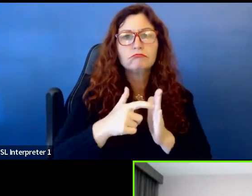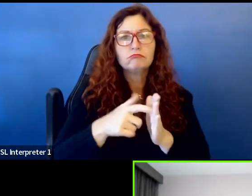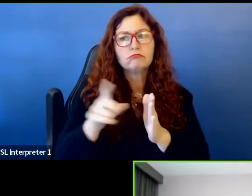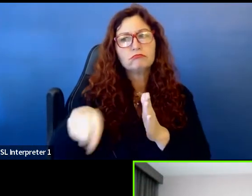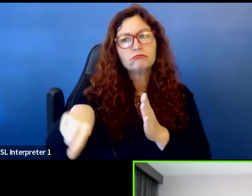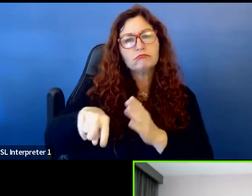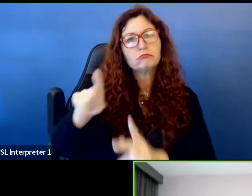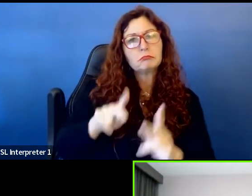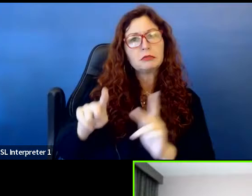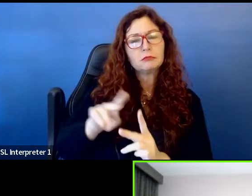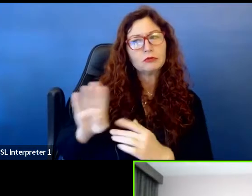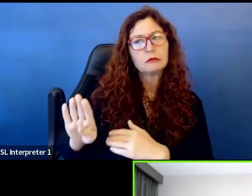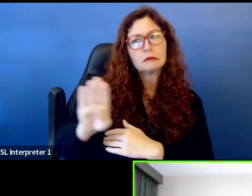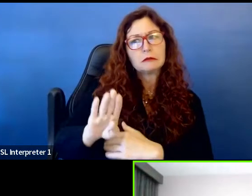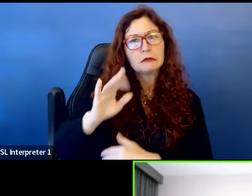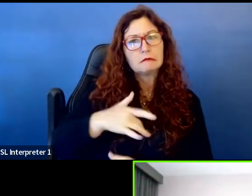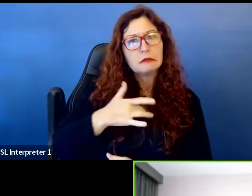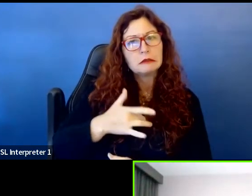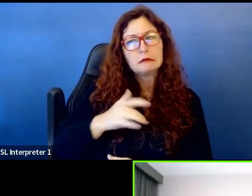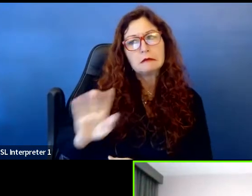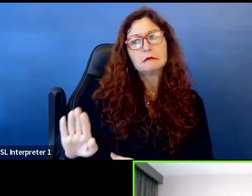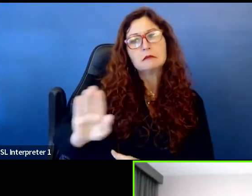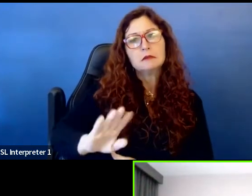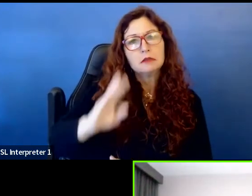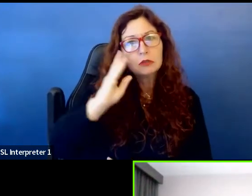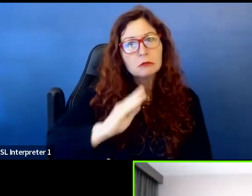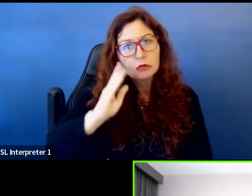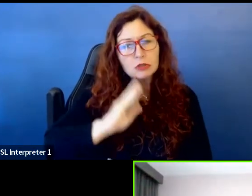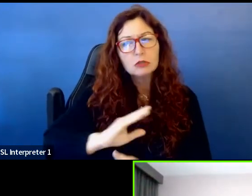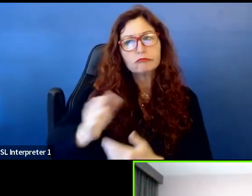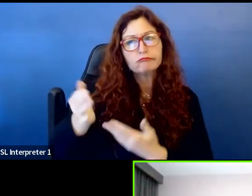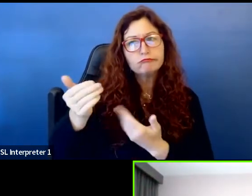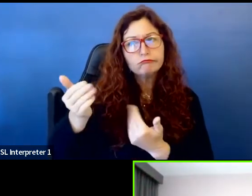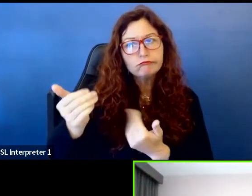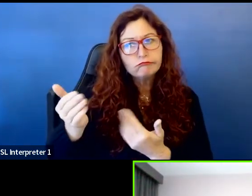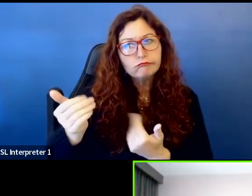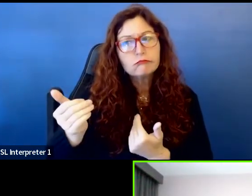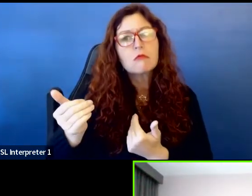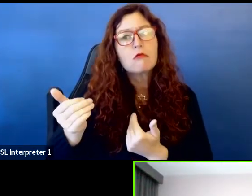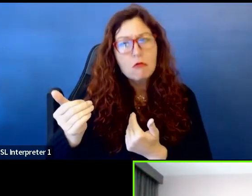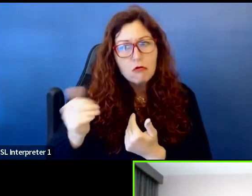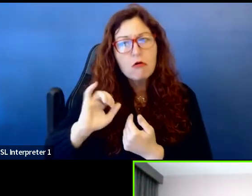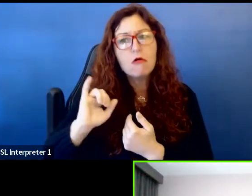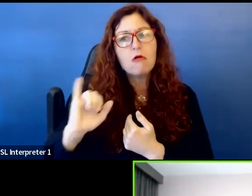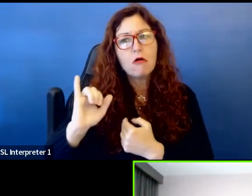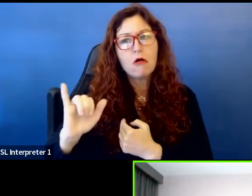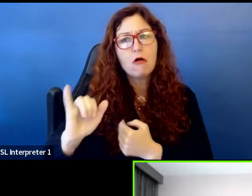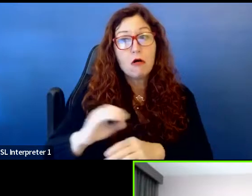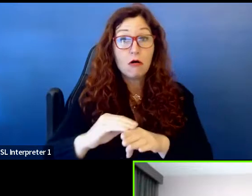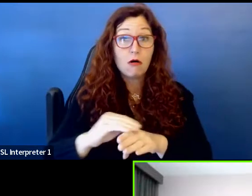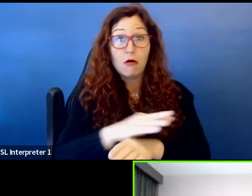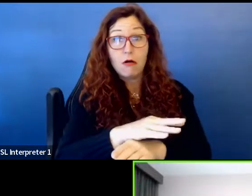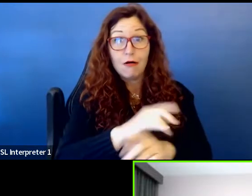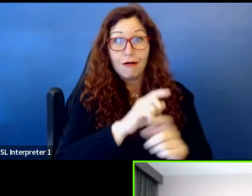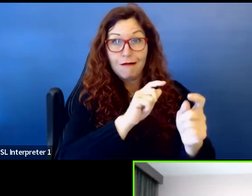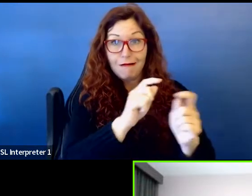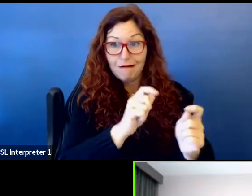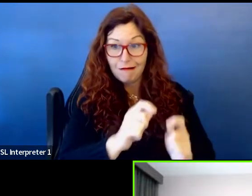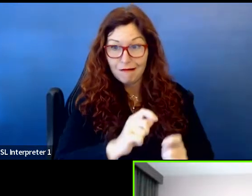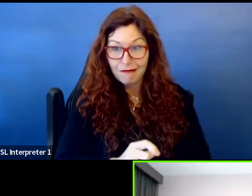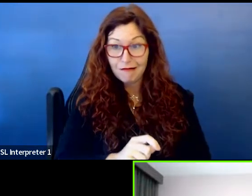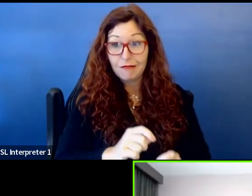uh both the sorts of recommendations we're making and the nature of the workforce who is coming